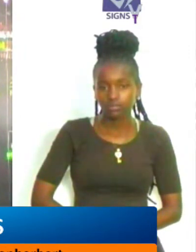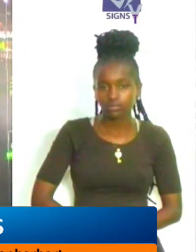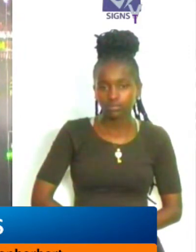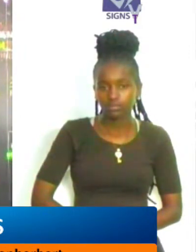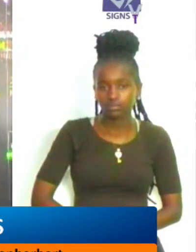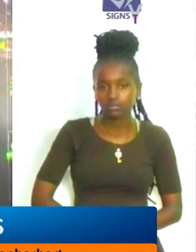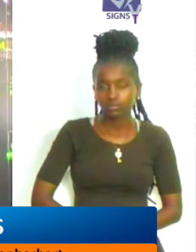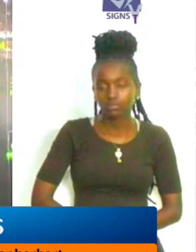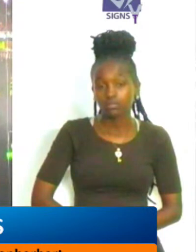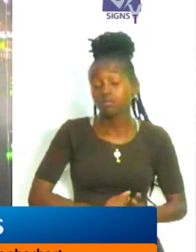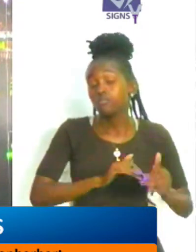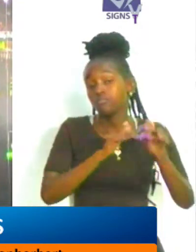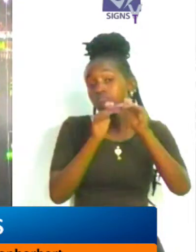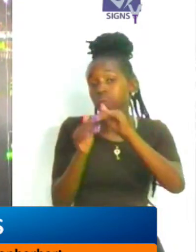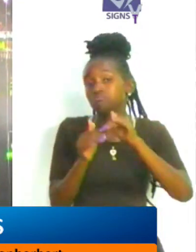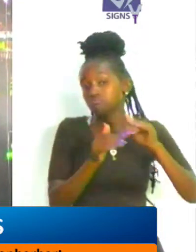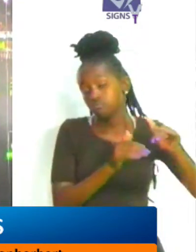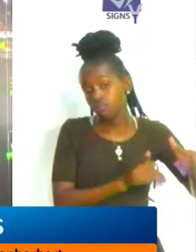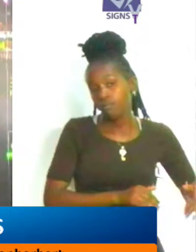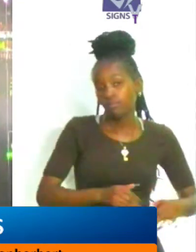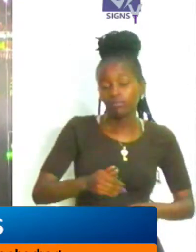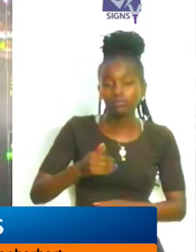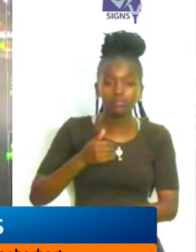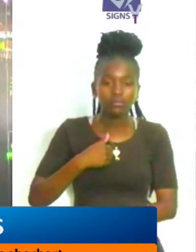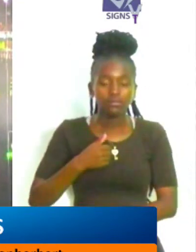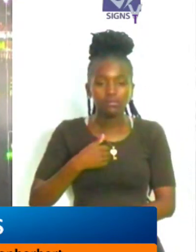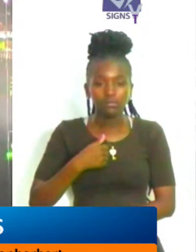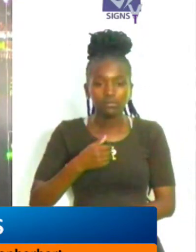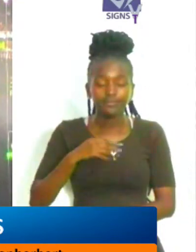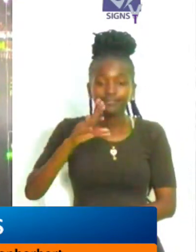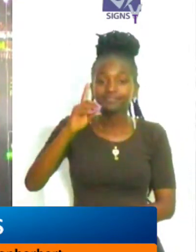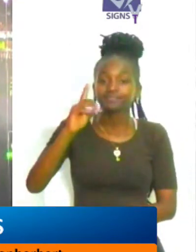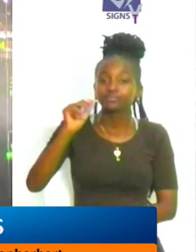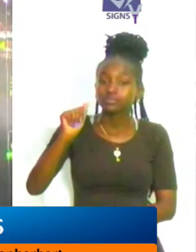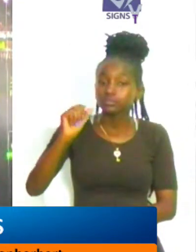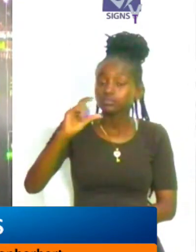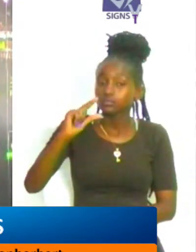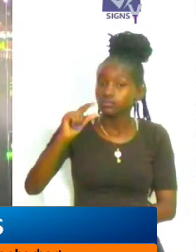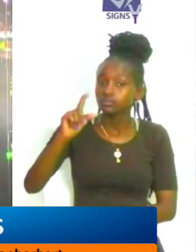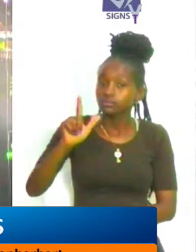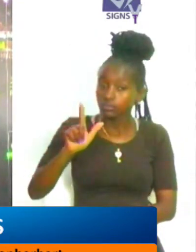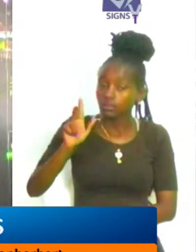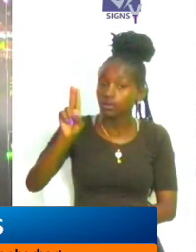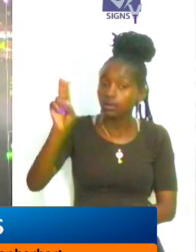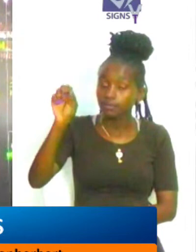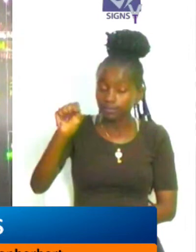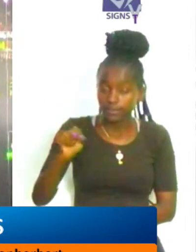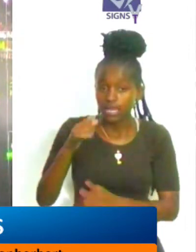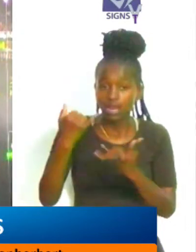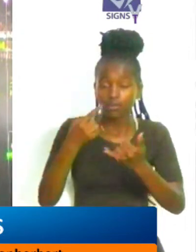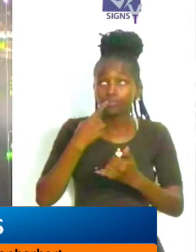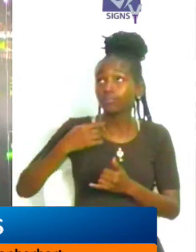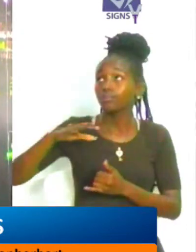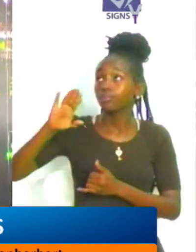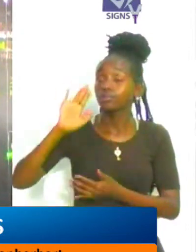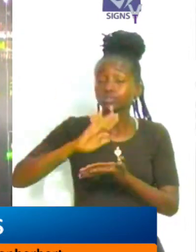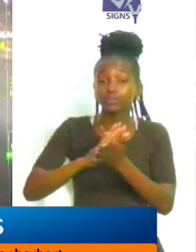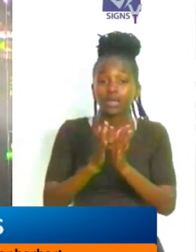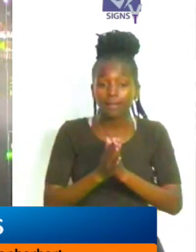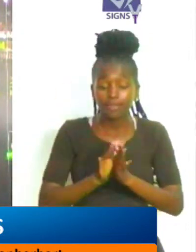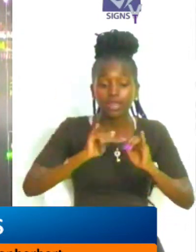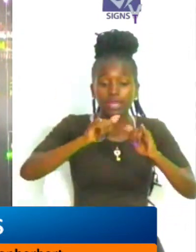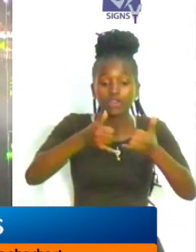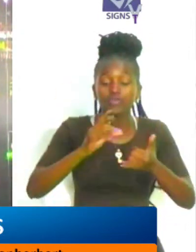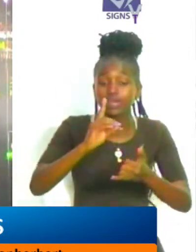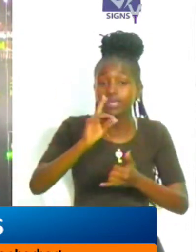And away from that story, now to Douglas Kanja, sworn in as the new DIG of police.